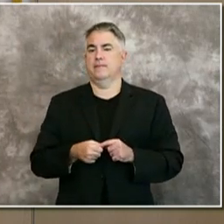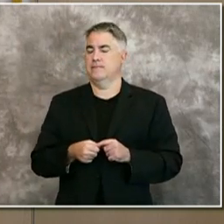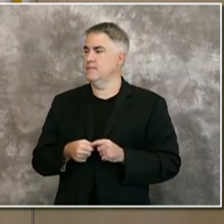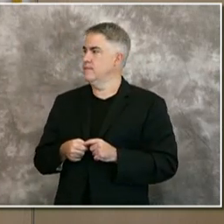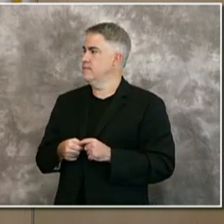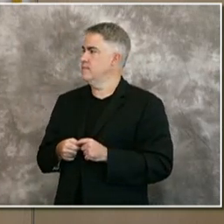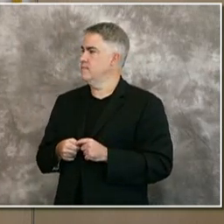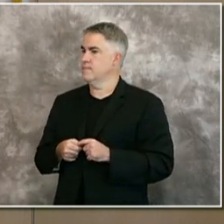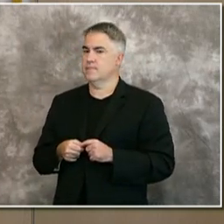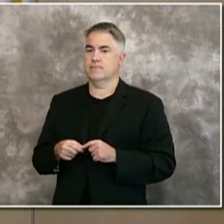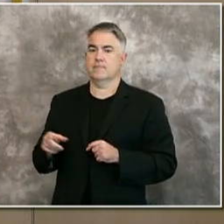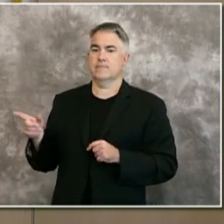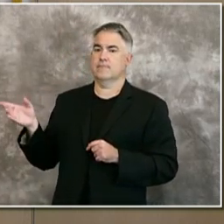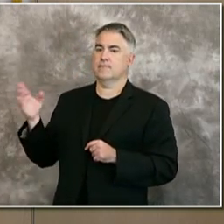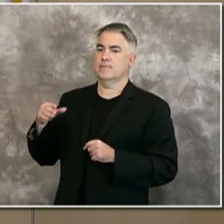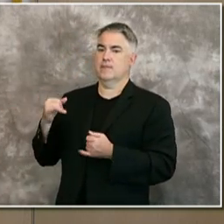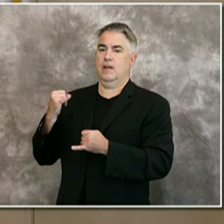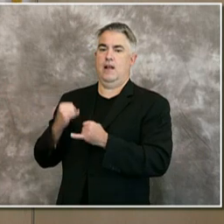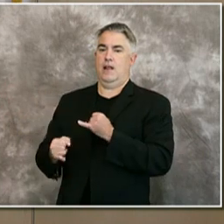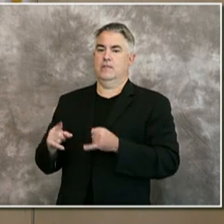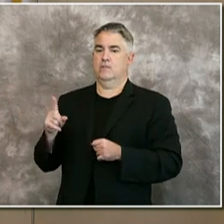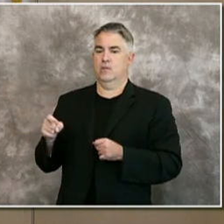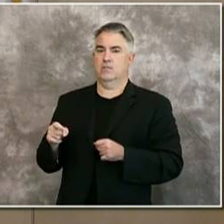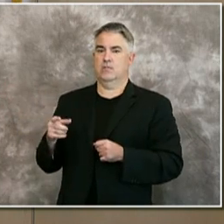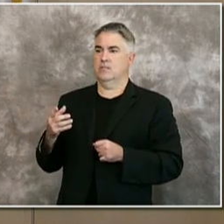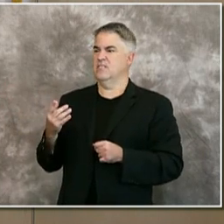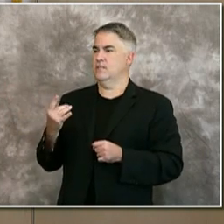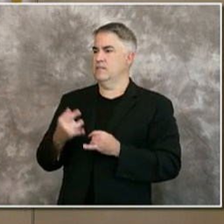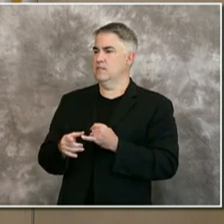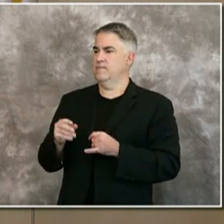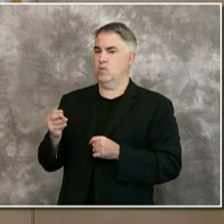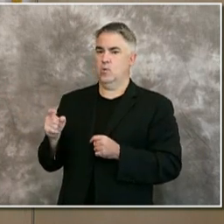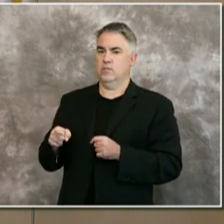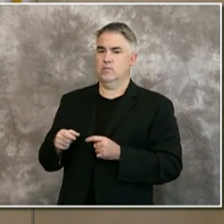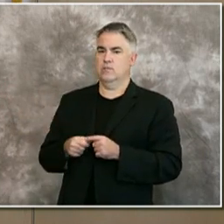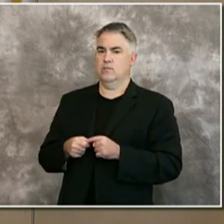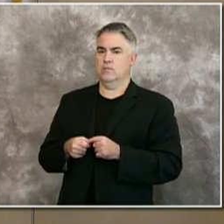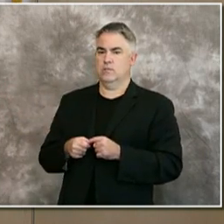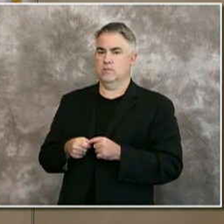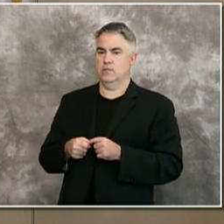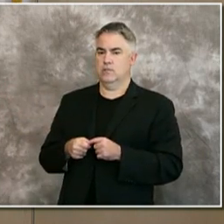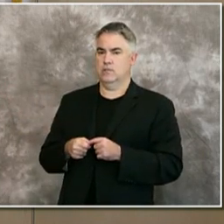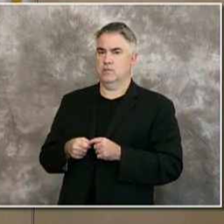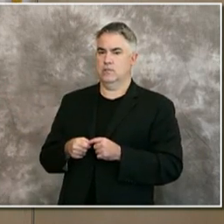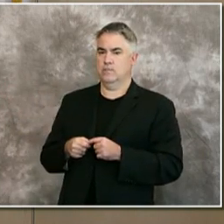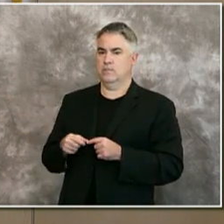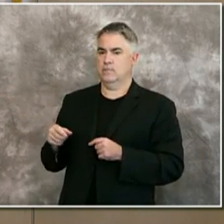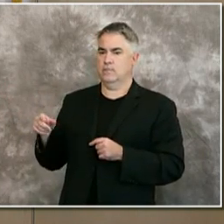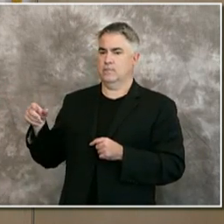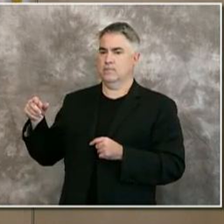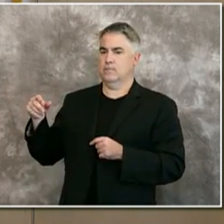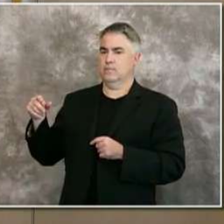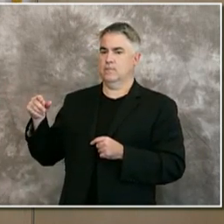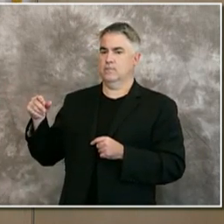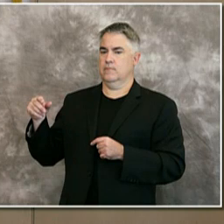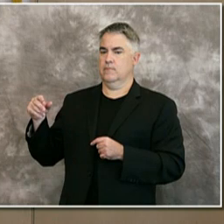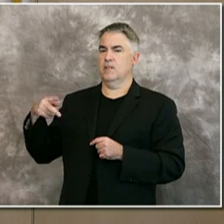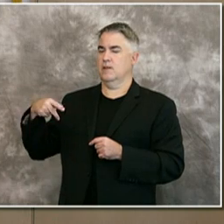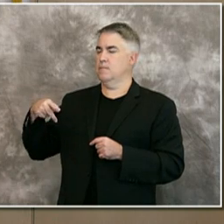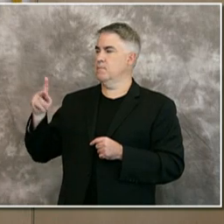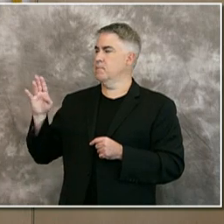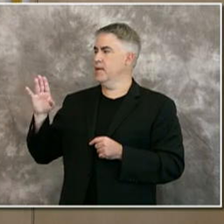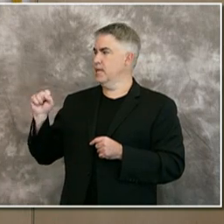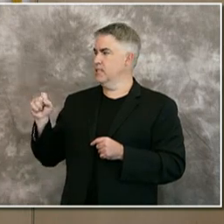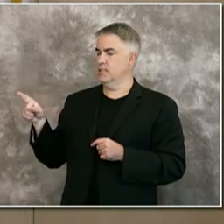And then this is the last set of questions. These questions are from Taryn Mento with KPBS, and there's a number of